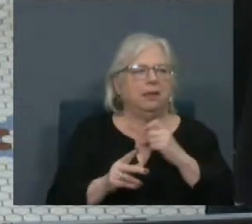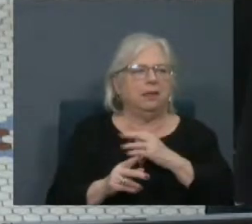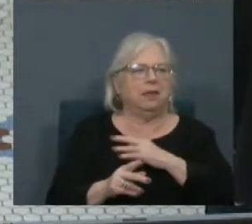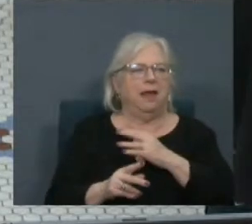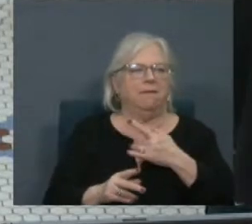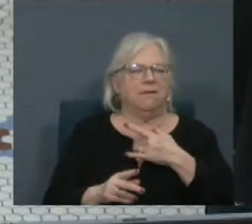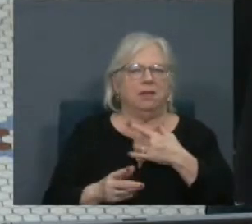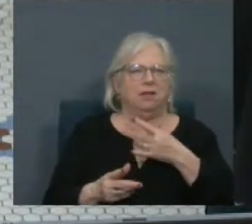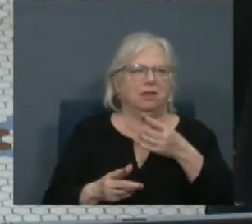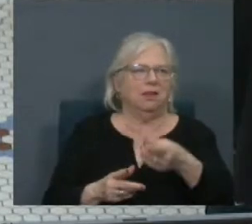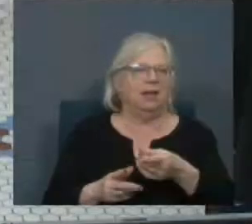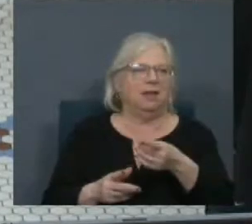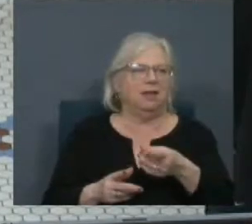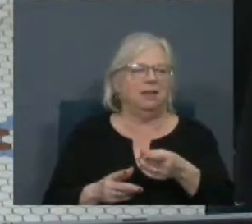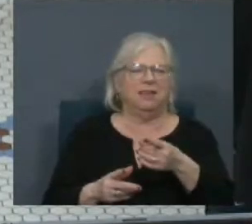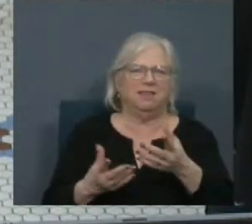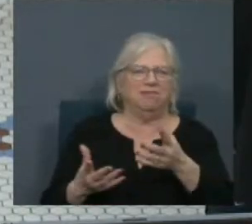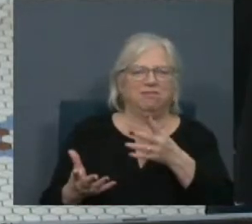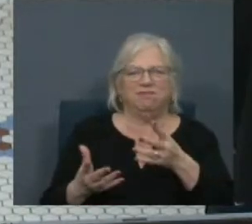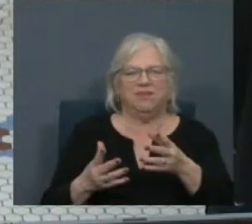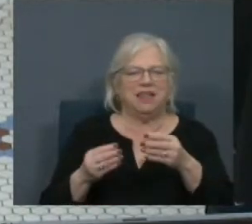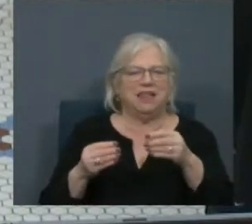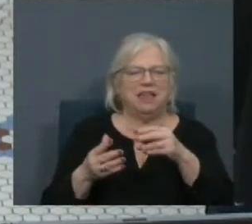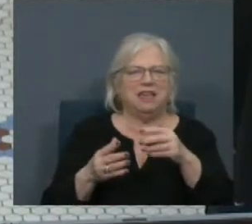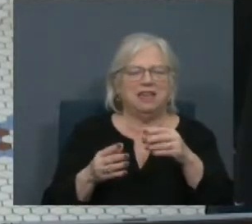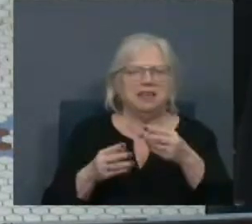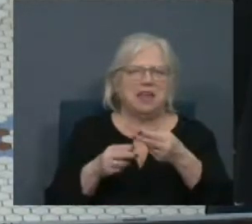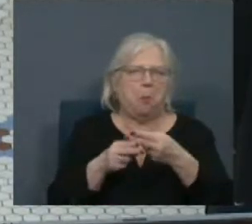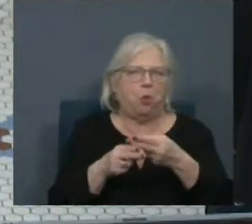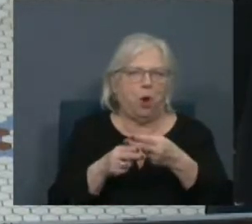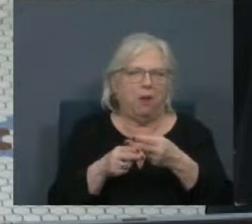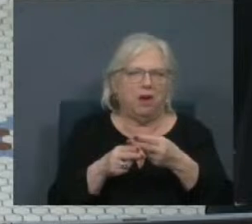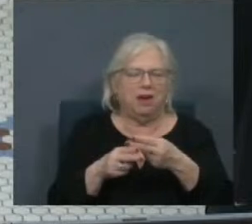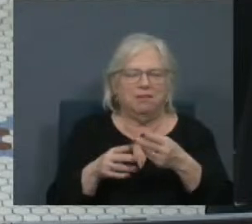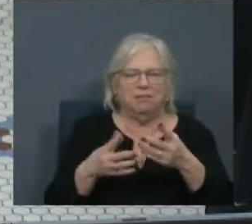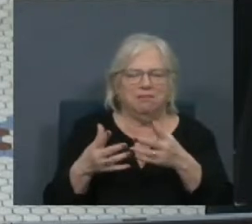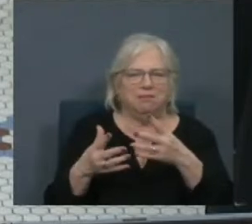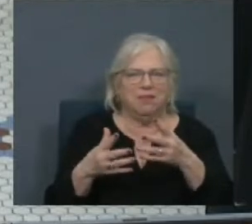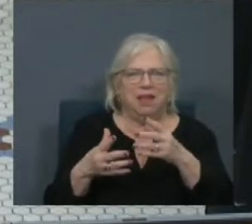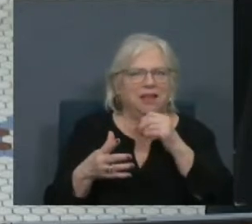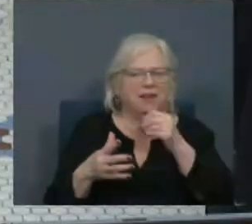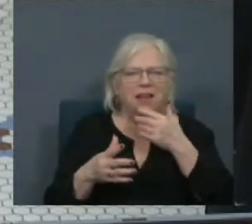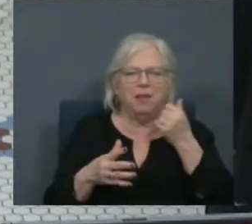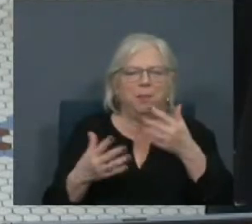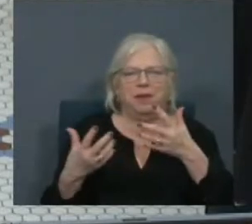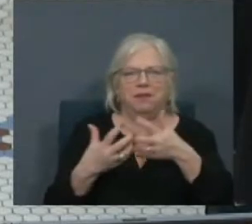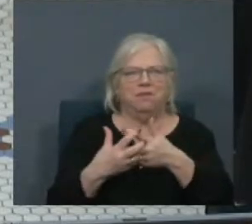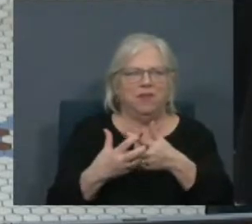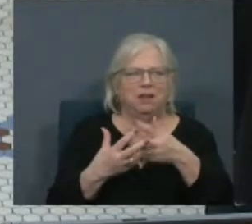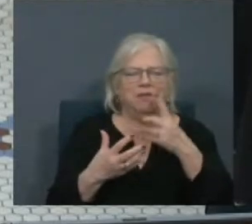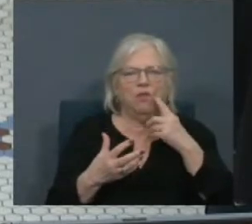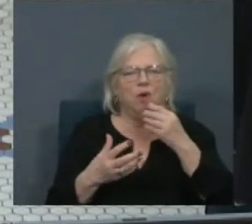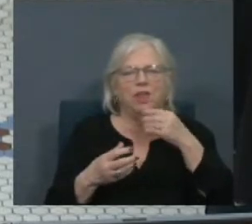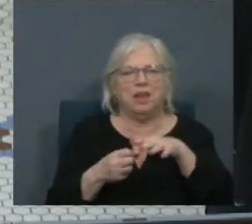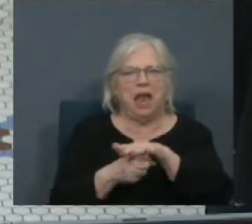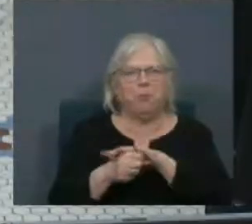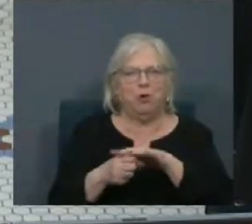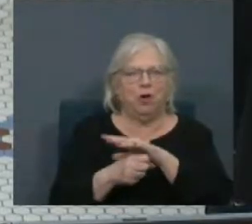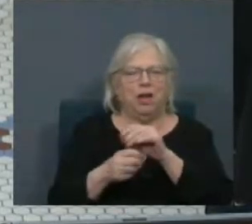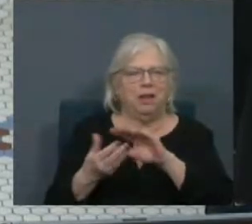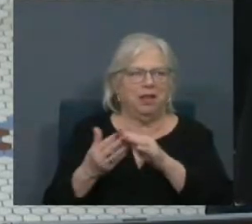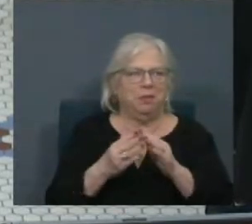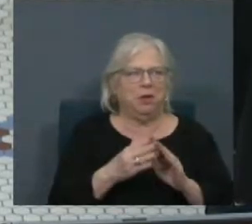this impermanence is not the best fit for the neighborhood and the